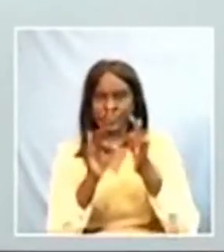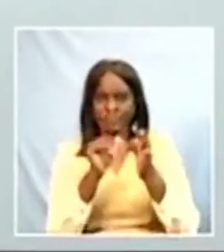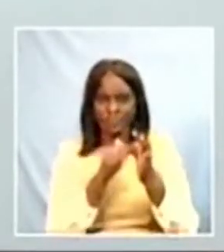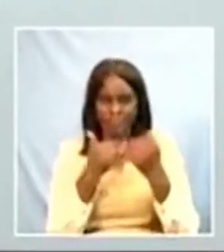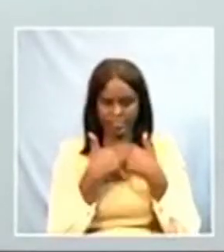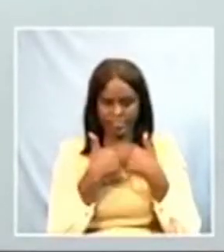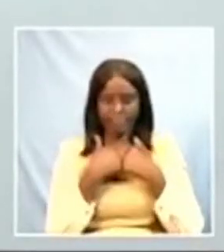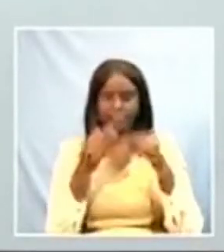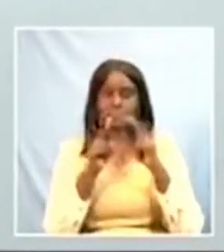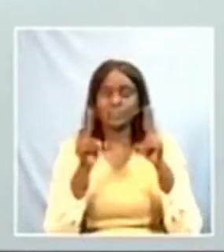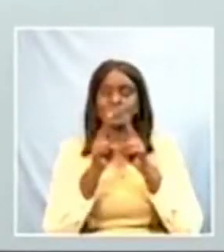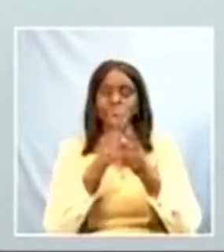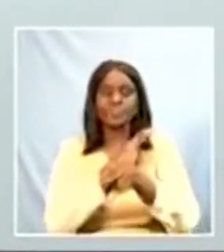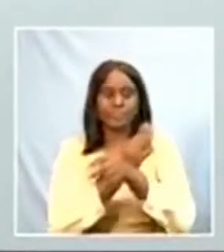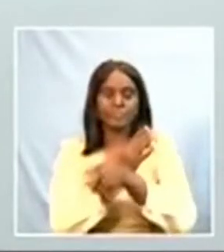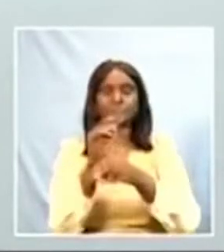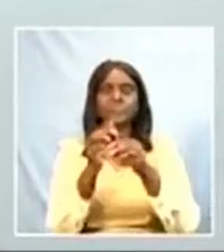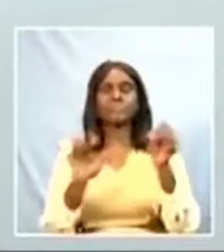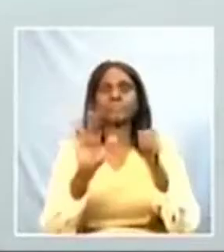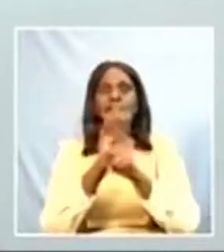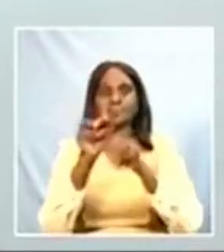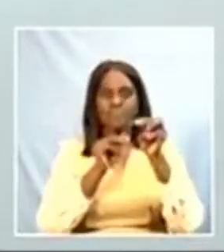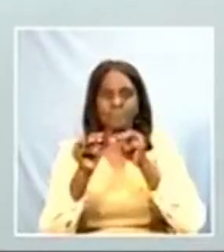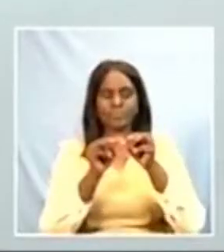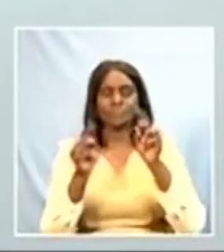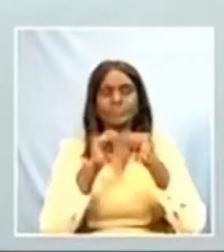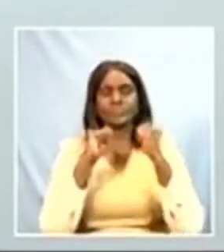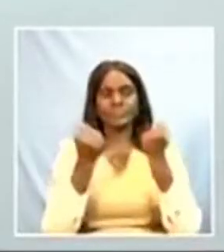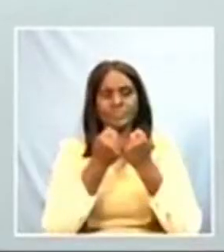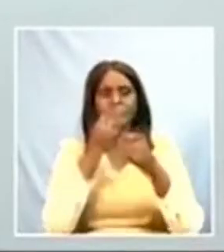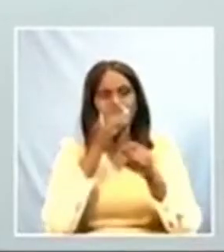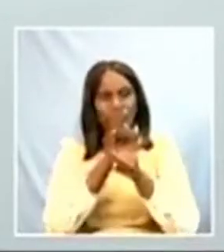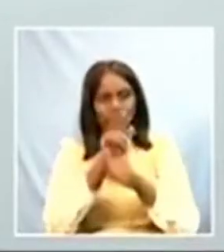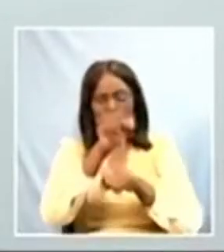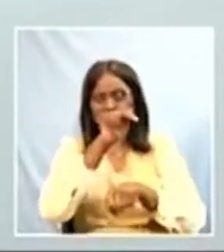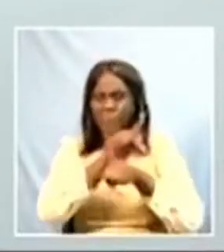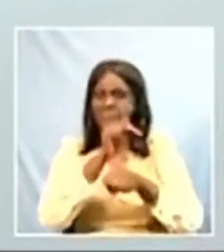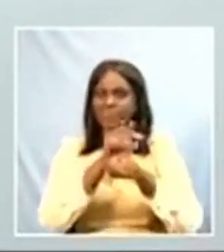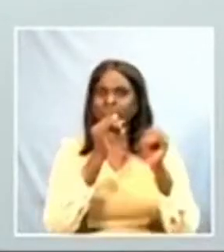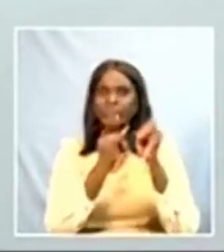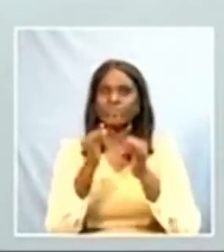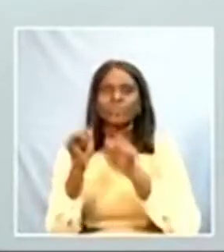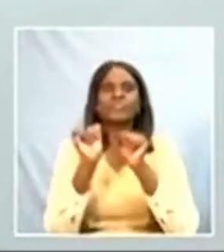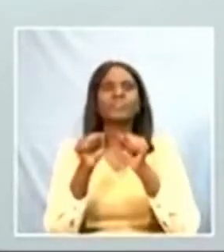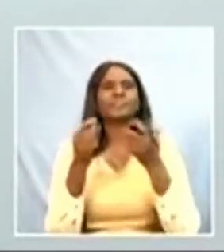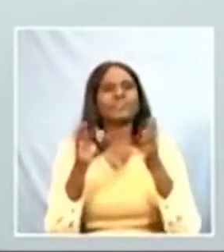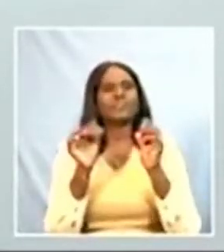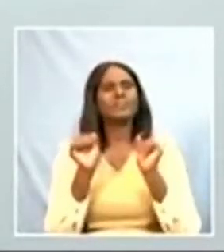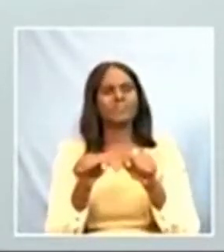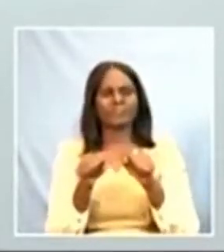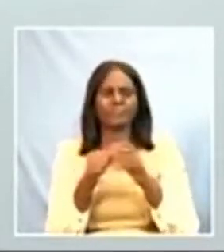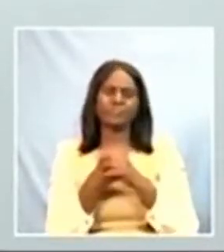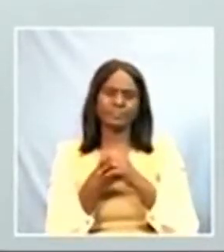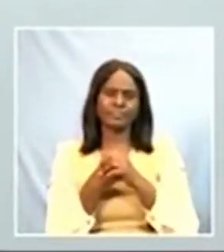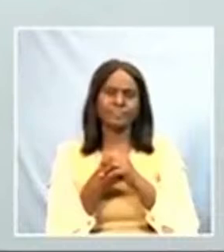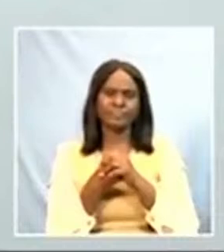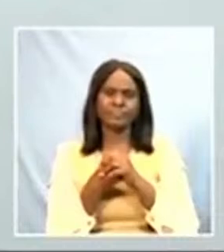had a very powerful management team committed, these projects could have been implemented.